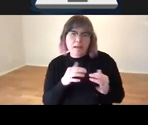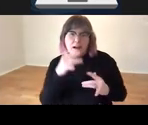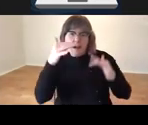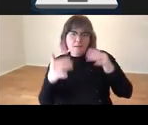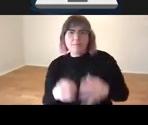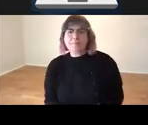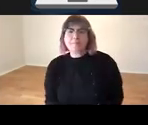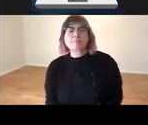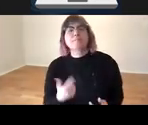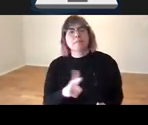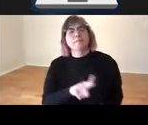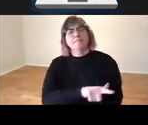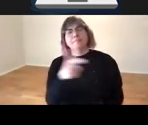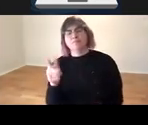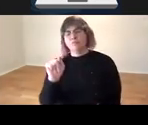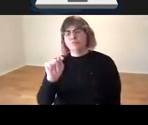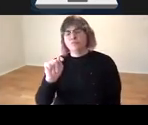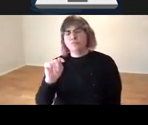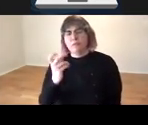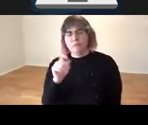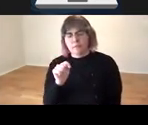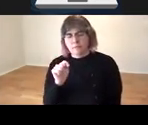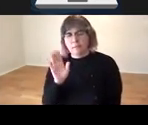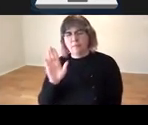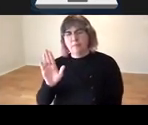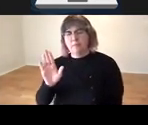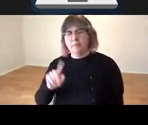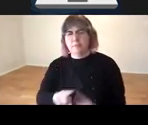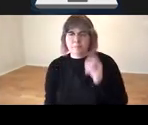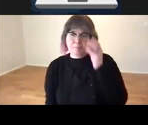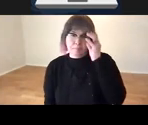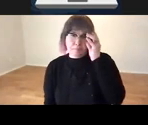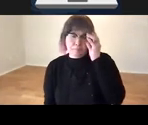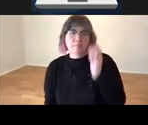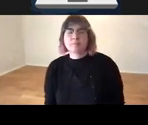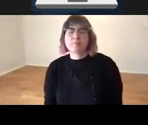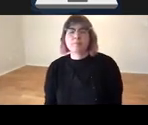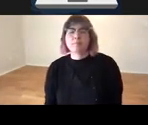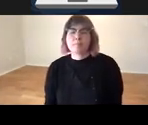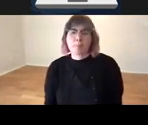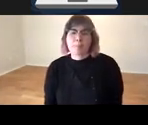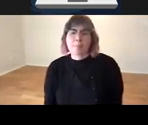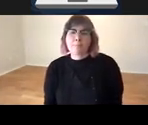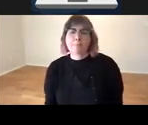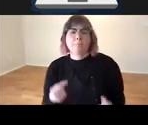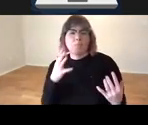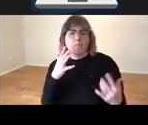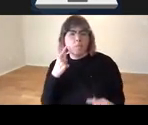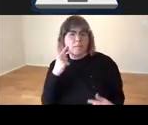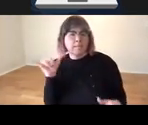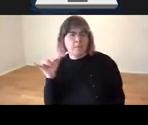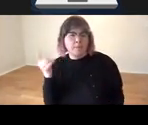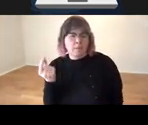Okay, and now I'm going to play for you a clip of the transient or marine mammal eating killer whales and what they sound like.